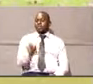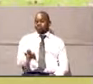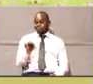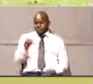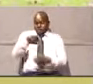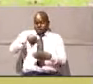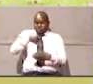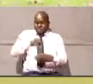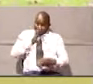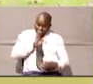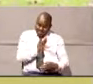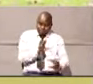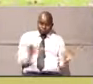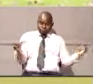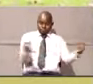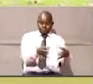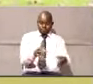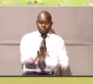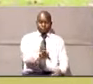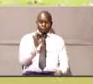among themselves one.